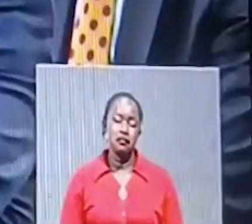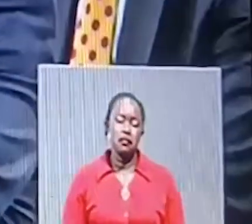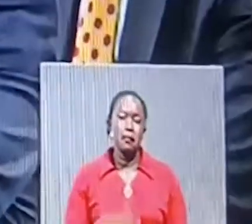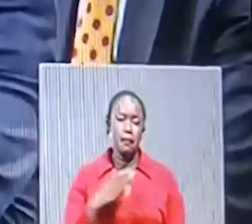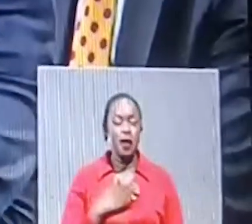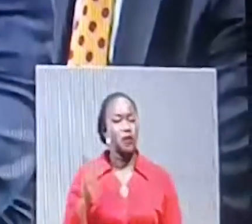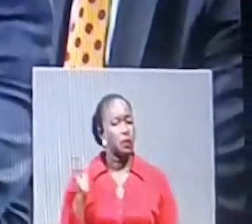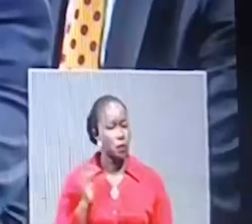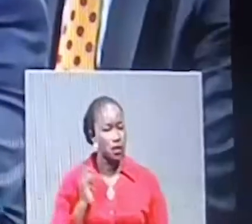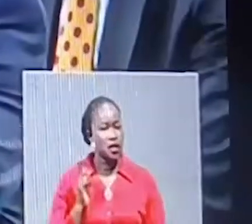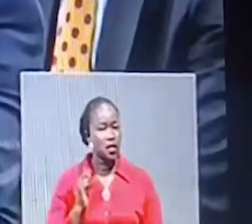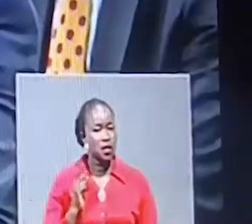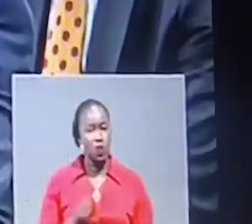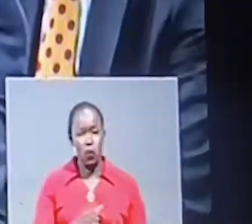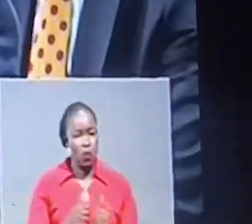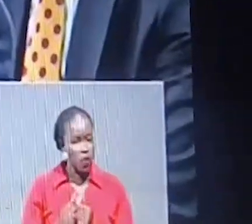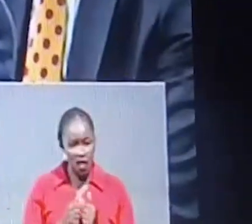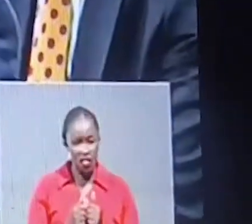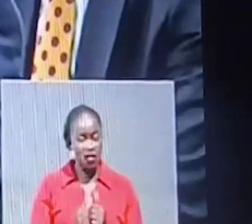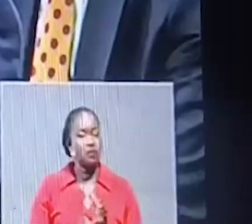colleague with whom we joined this parliament